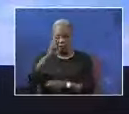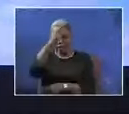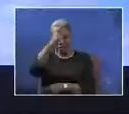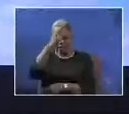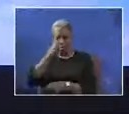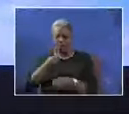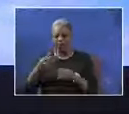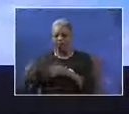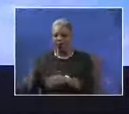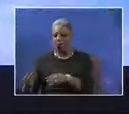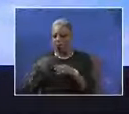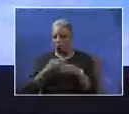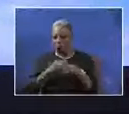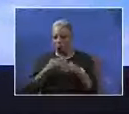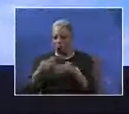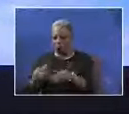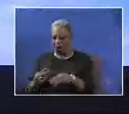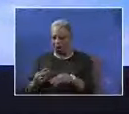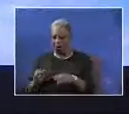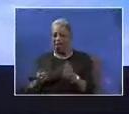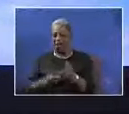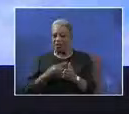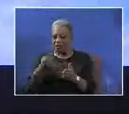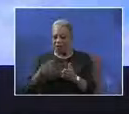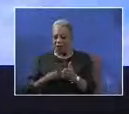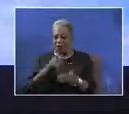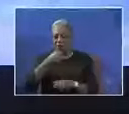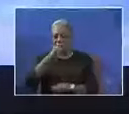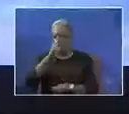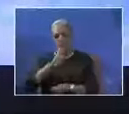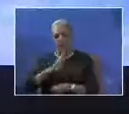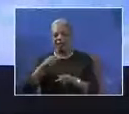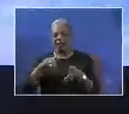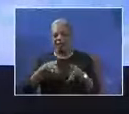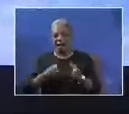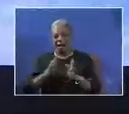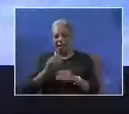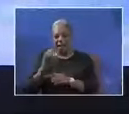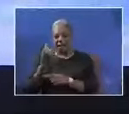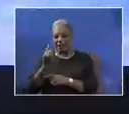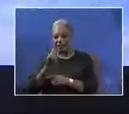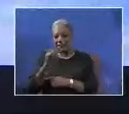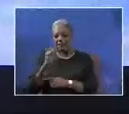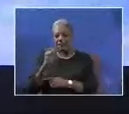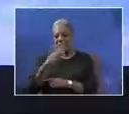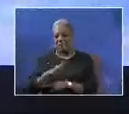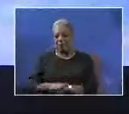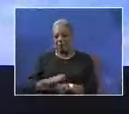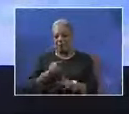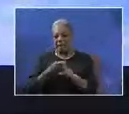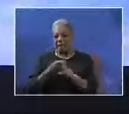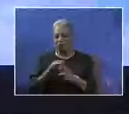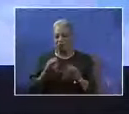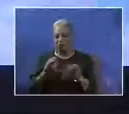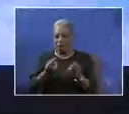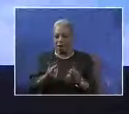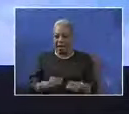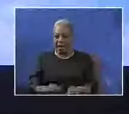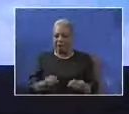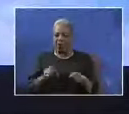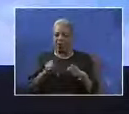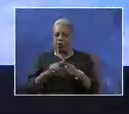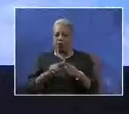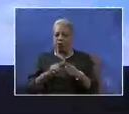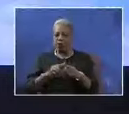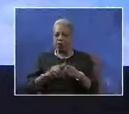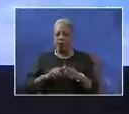So sometimes God lets something bad happen to keep us from something worse happening. Some of you